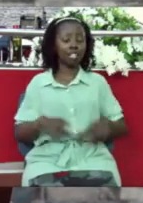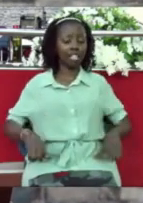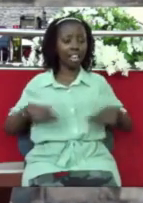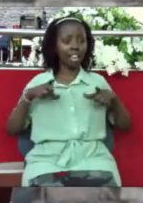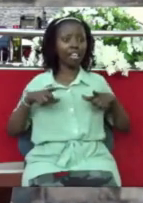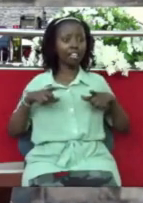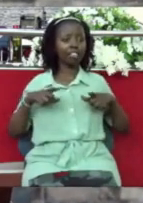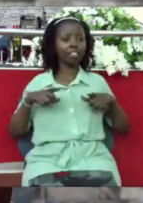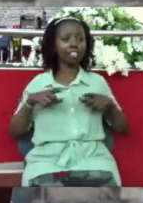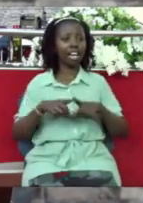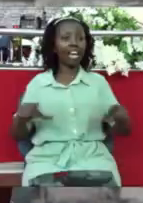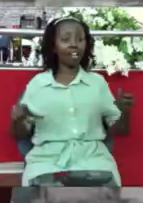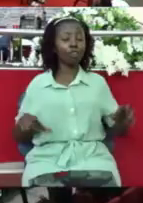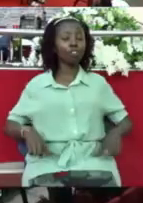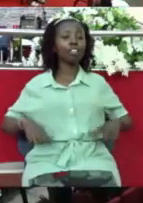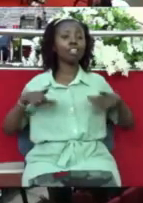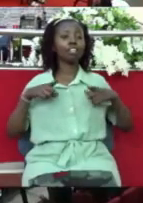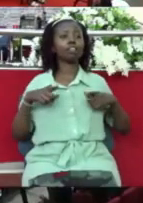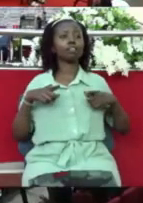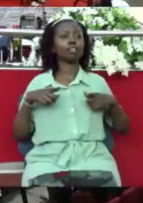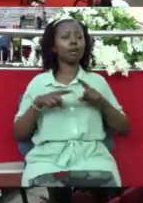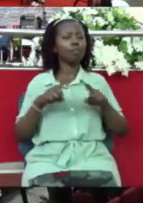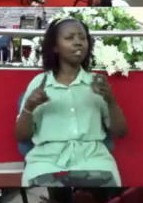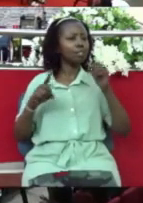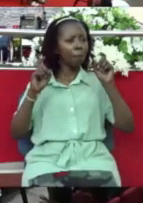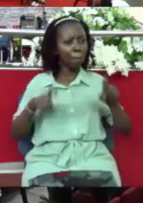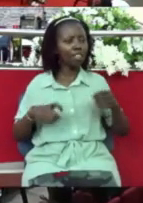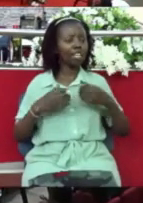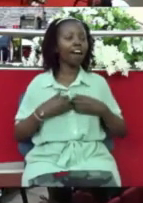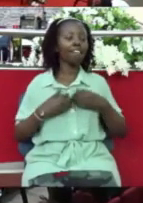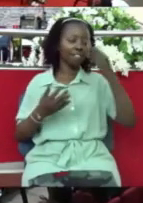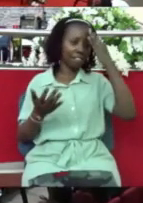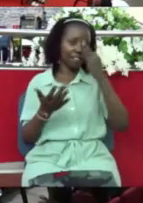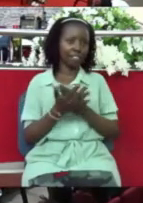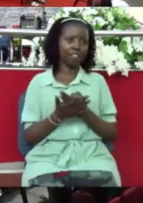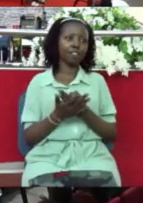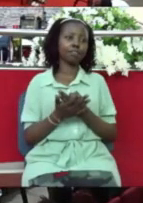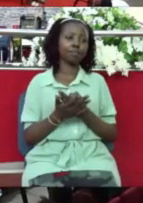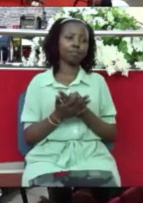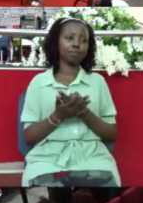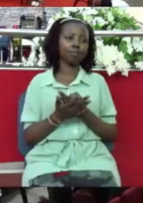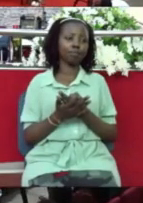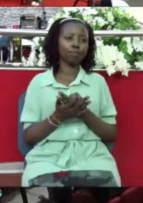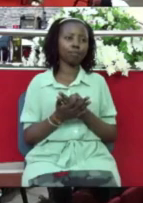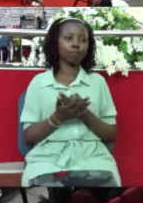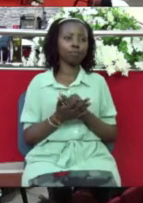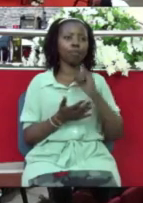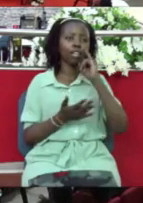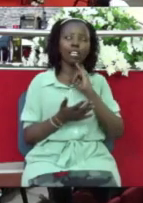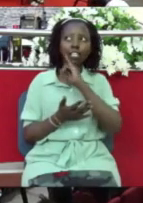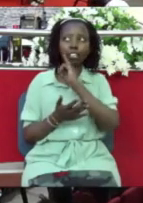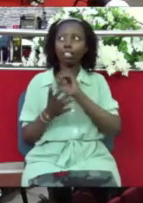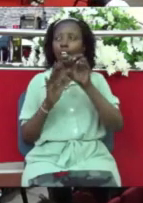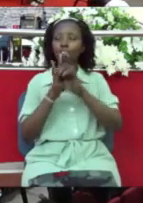Katika nchi ya wafu. I need to have faith in him. Nahitaji kuwa na imani. In Isaiah 41 verse